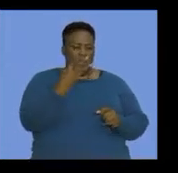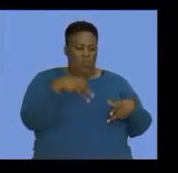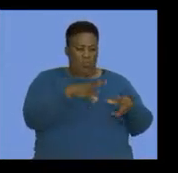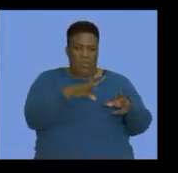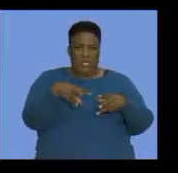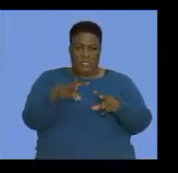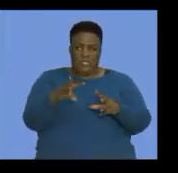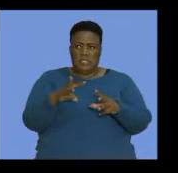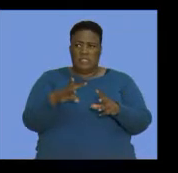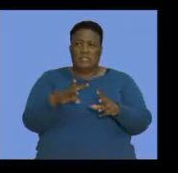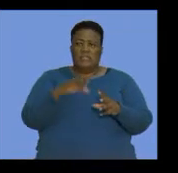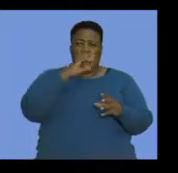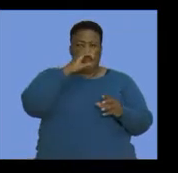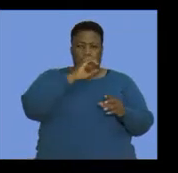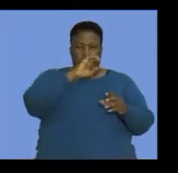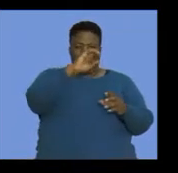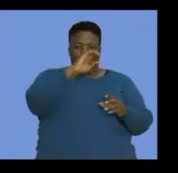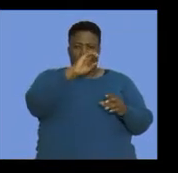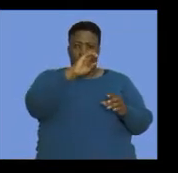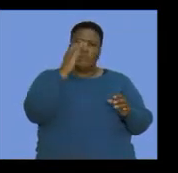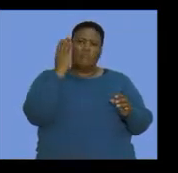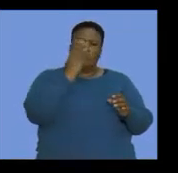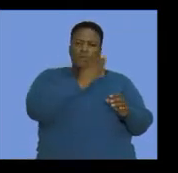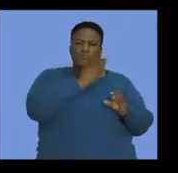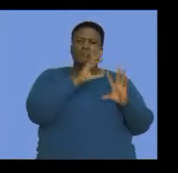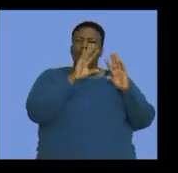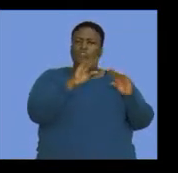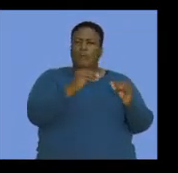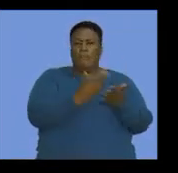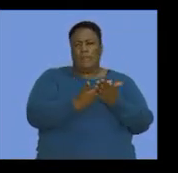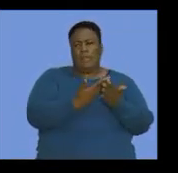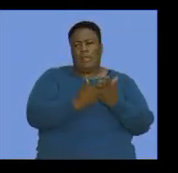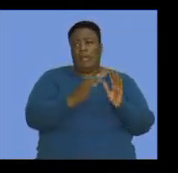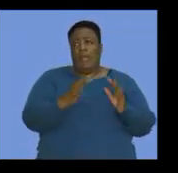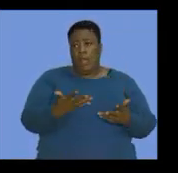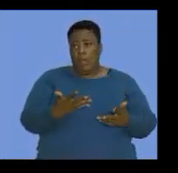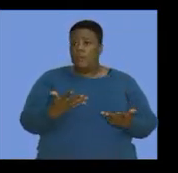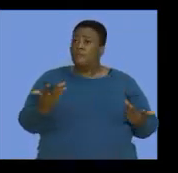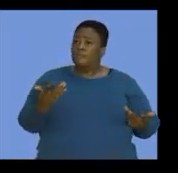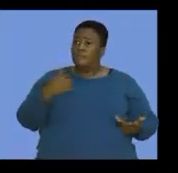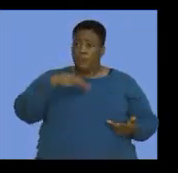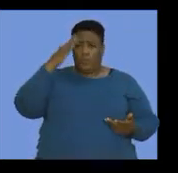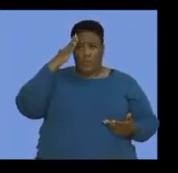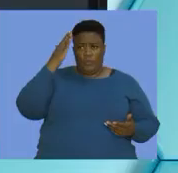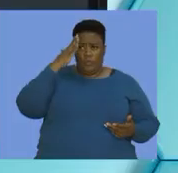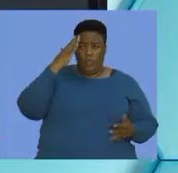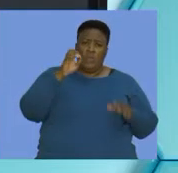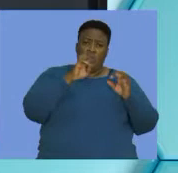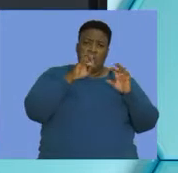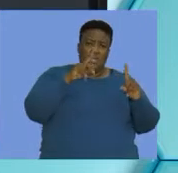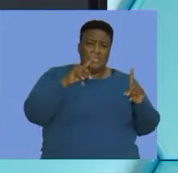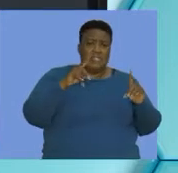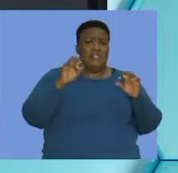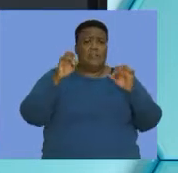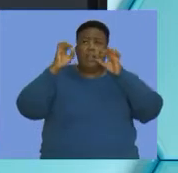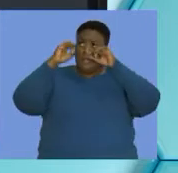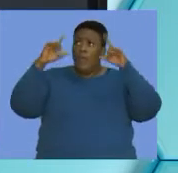which the poaching of rhinos can be stopped. So guys, we know that education and awareness